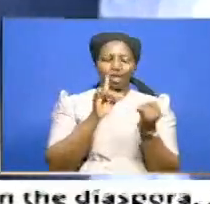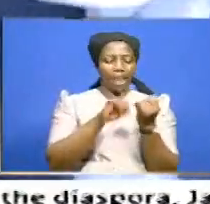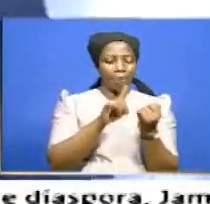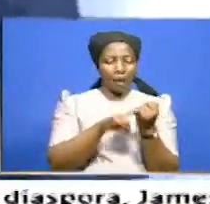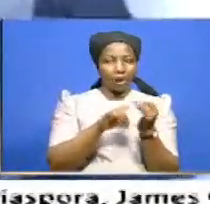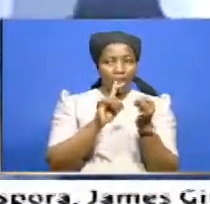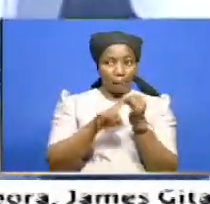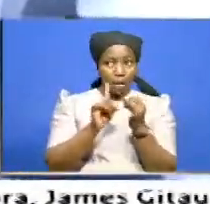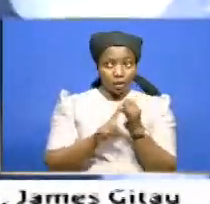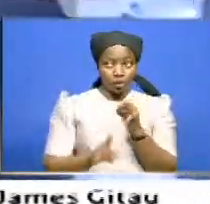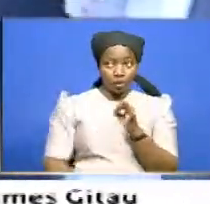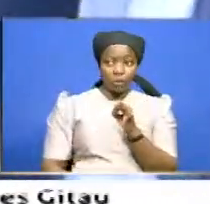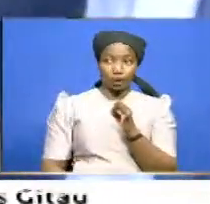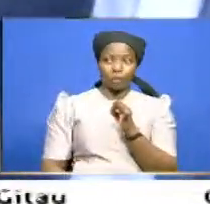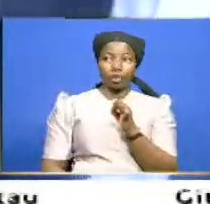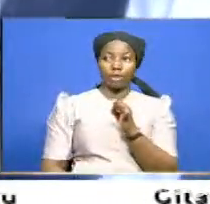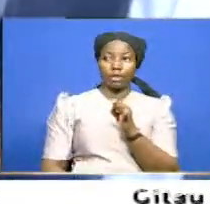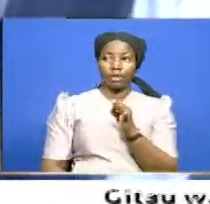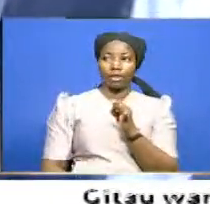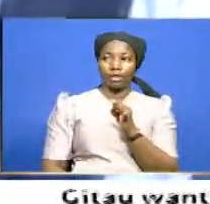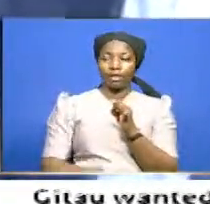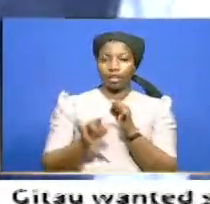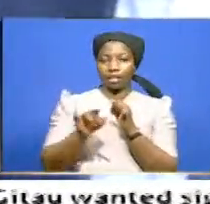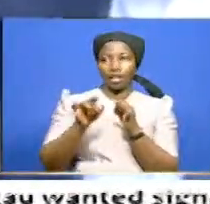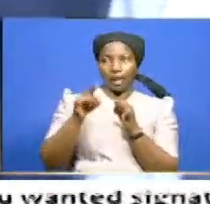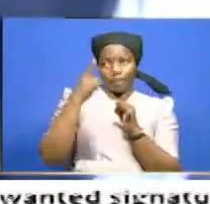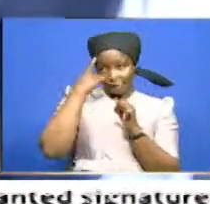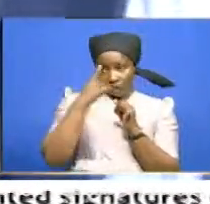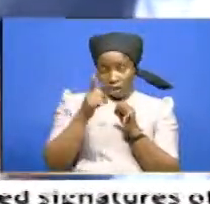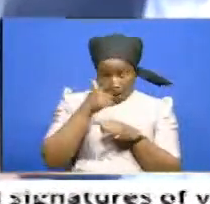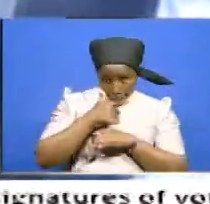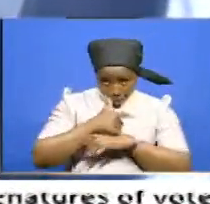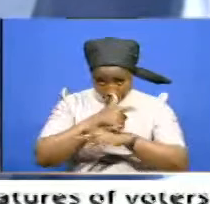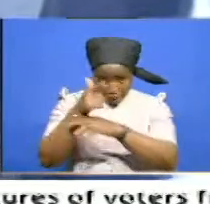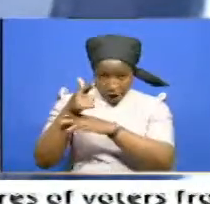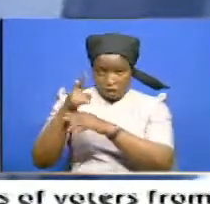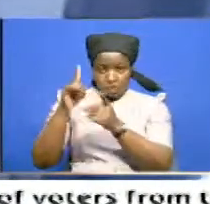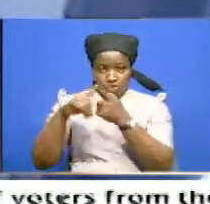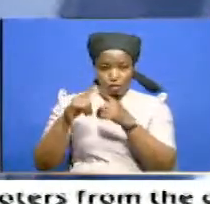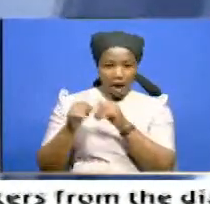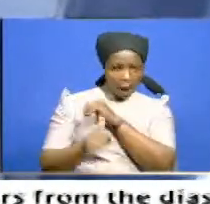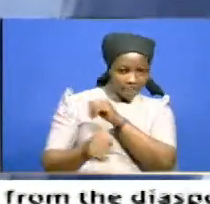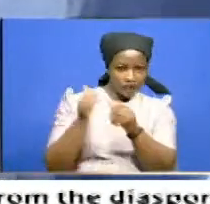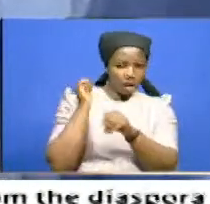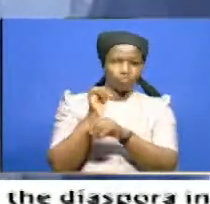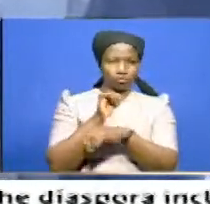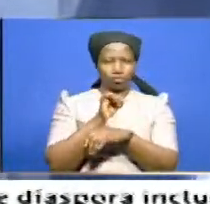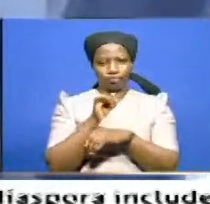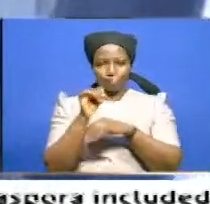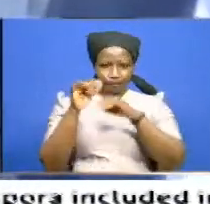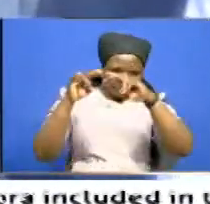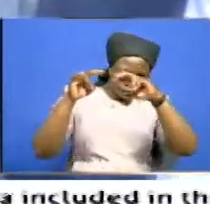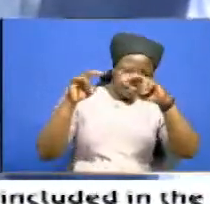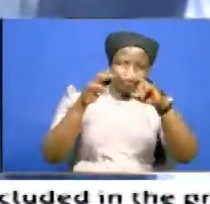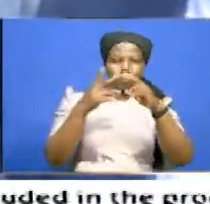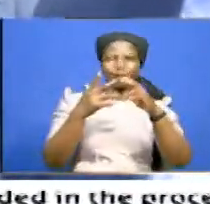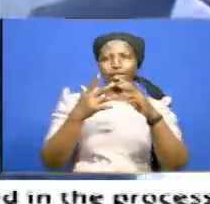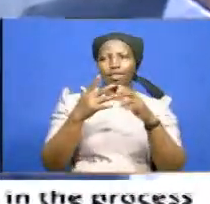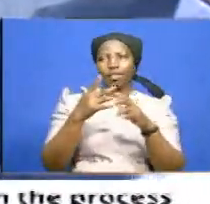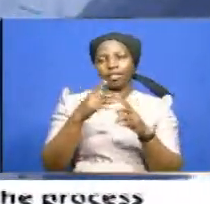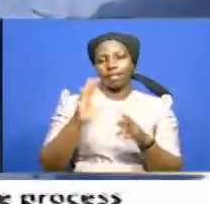two, and this for the purpose of the media and to avoid speculation, the Commission will be giving